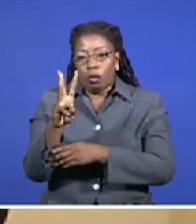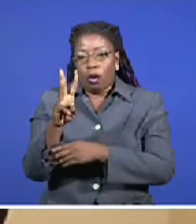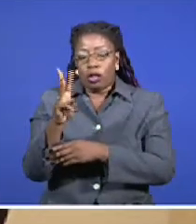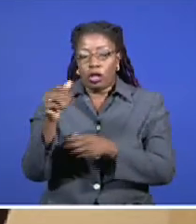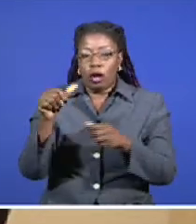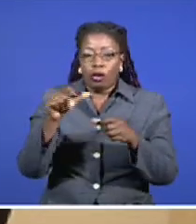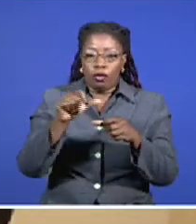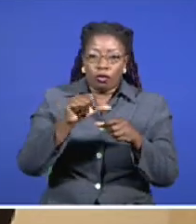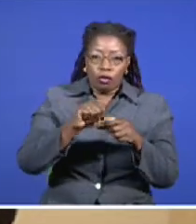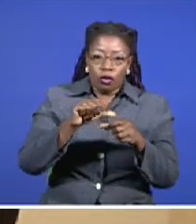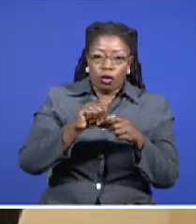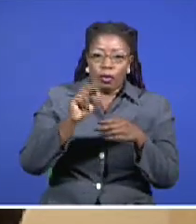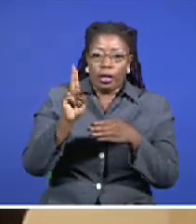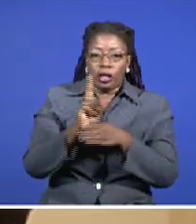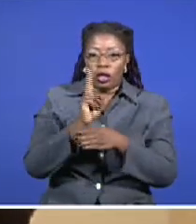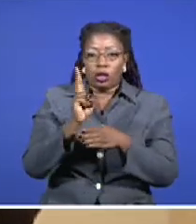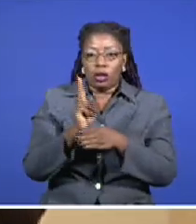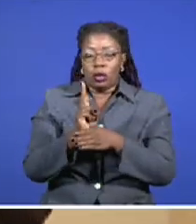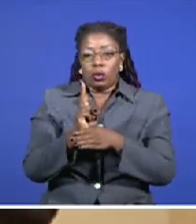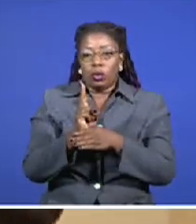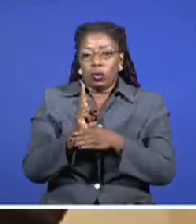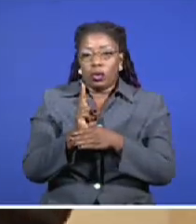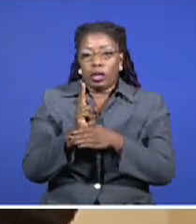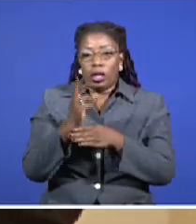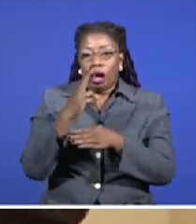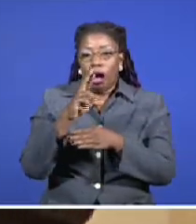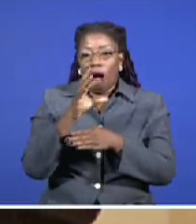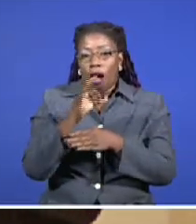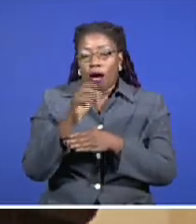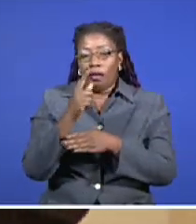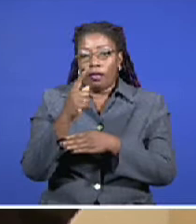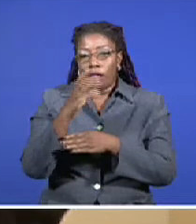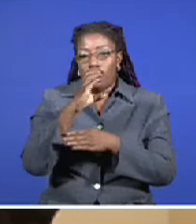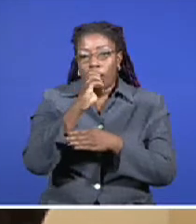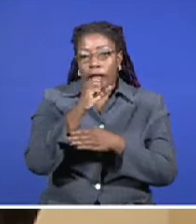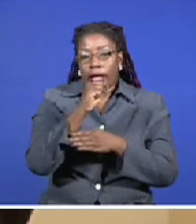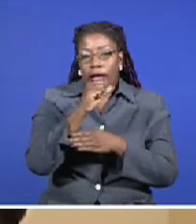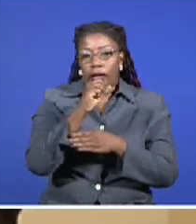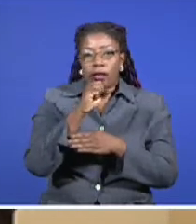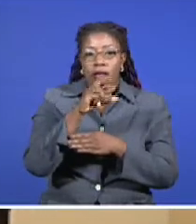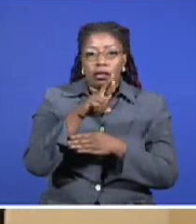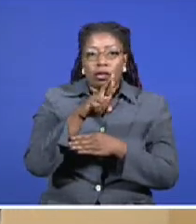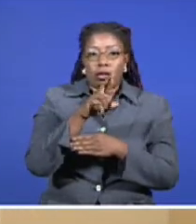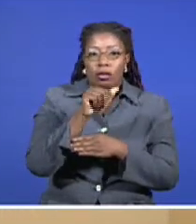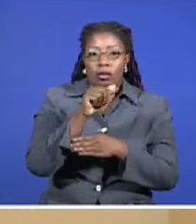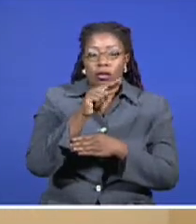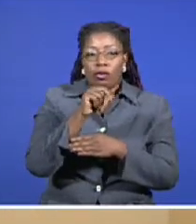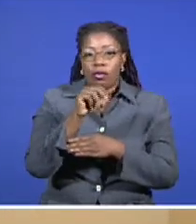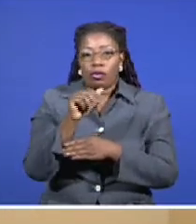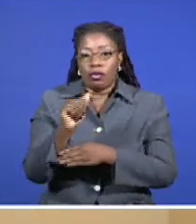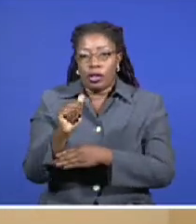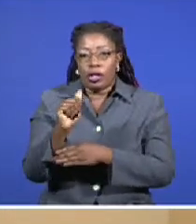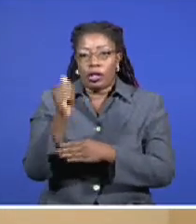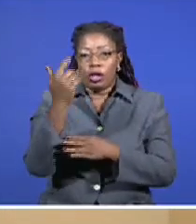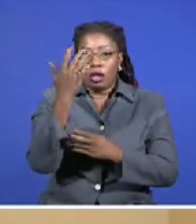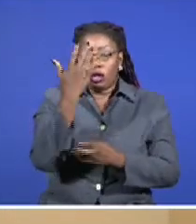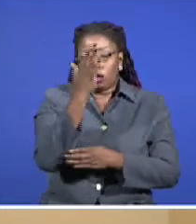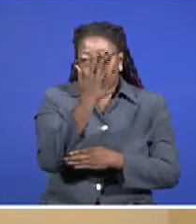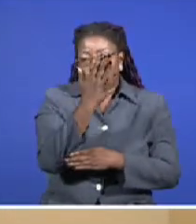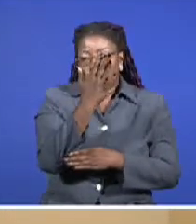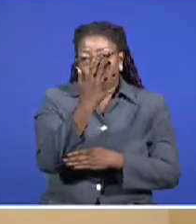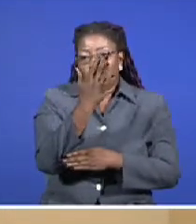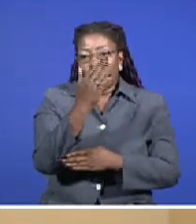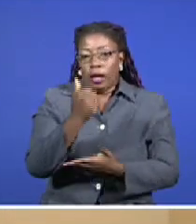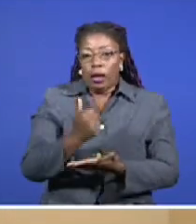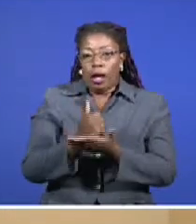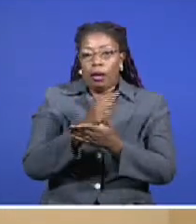the way, by use of the invasive Casamina tree, which I hinted at, that will supply power to the both residential